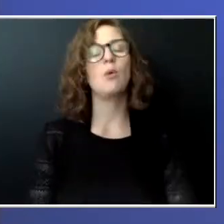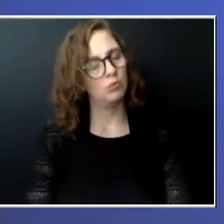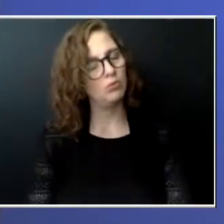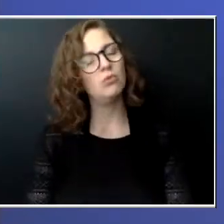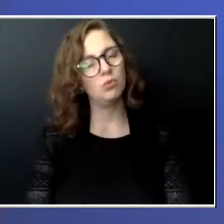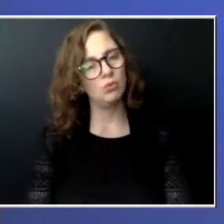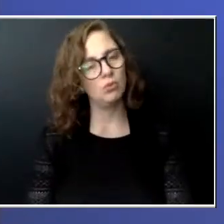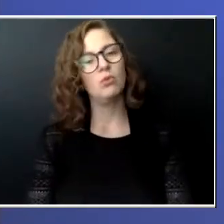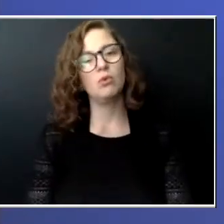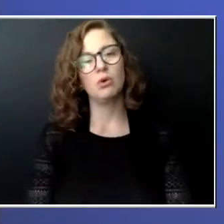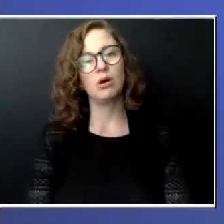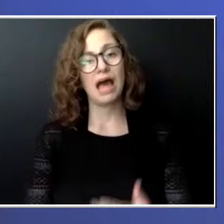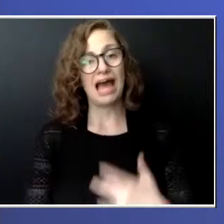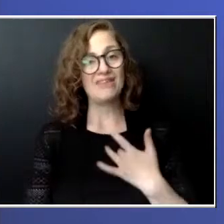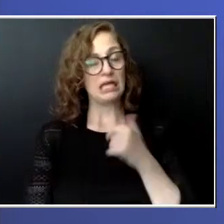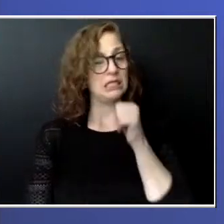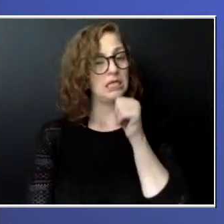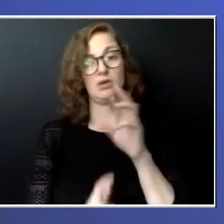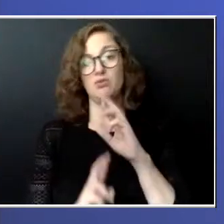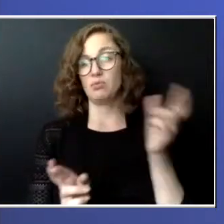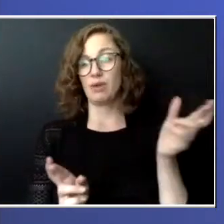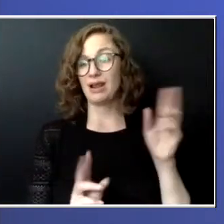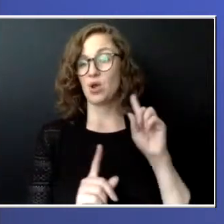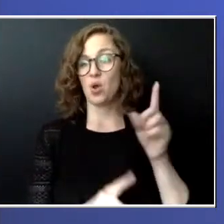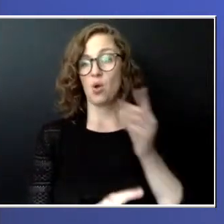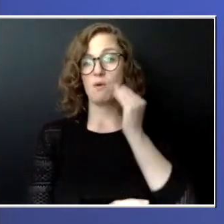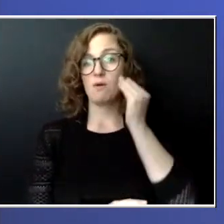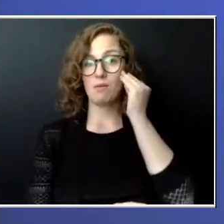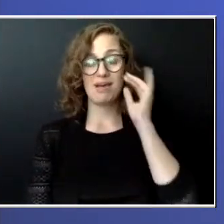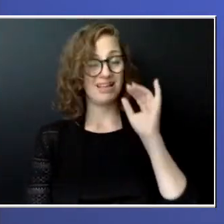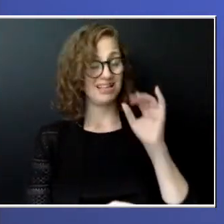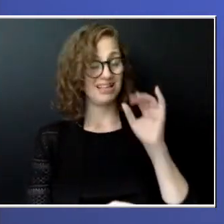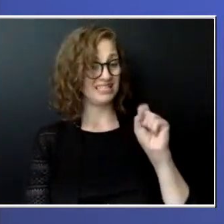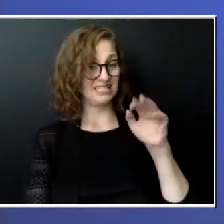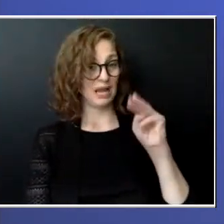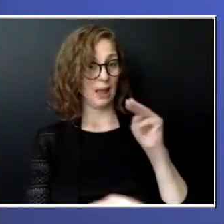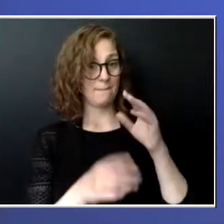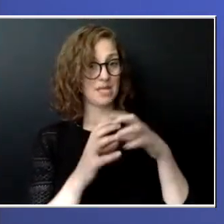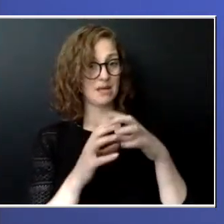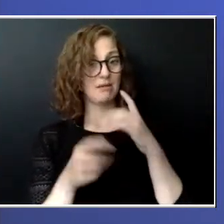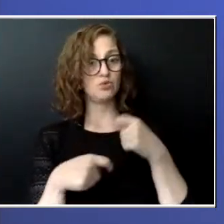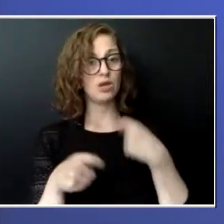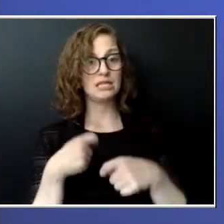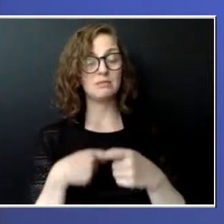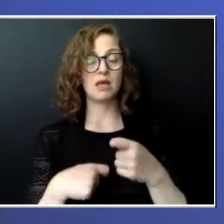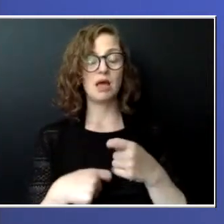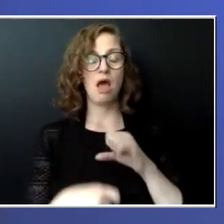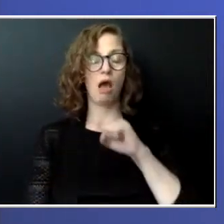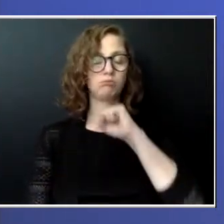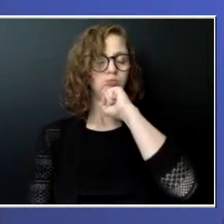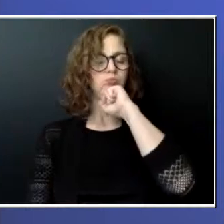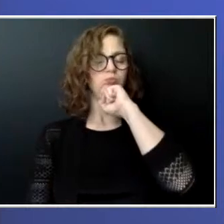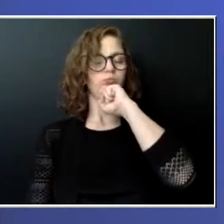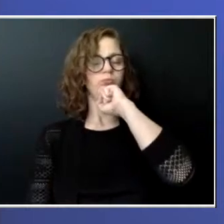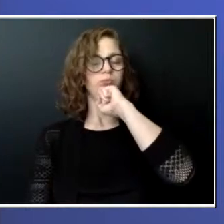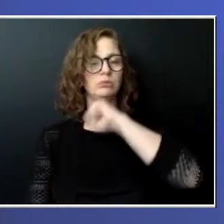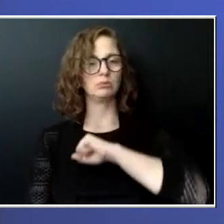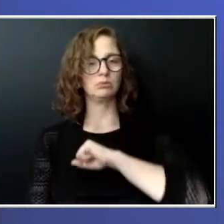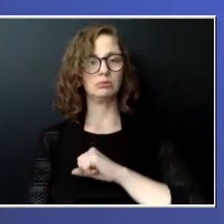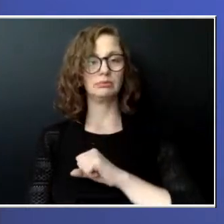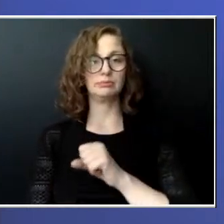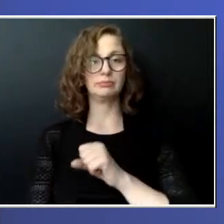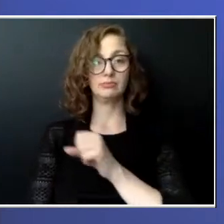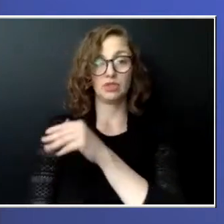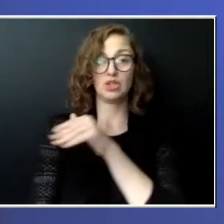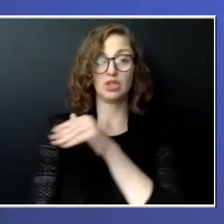the stem cell transplant, that knocked me out. And they thought I was okay to go home, and they were right,